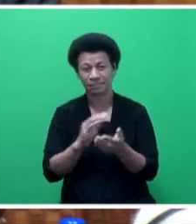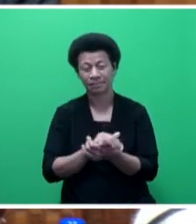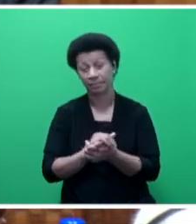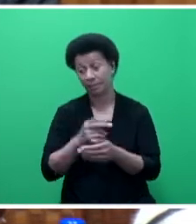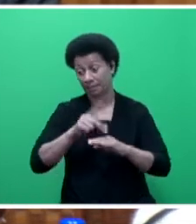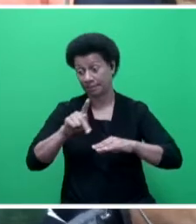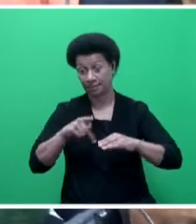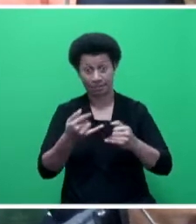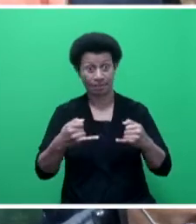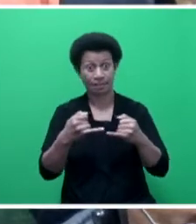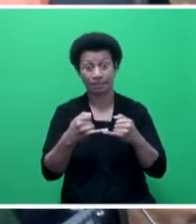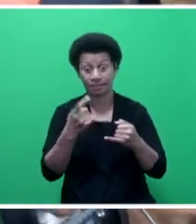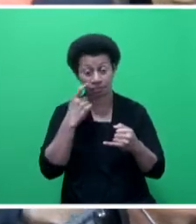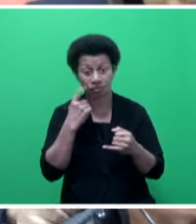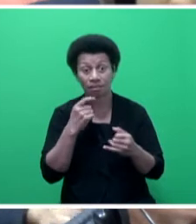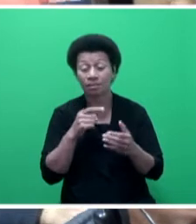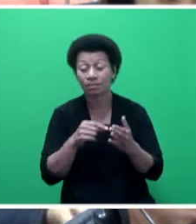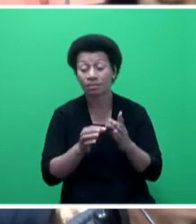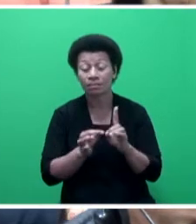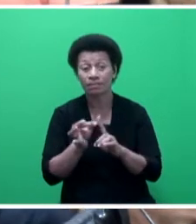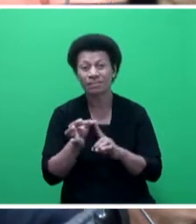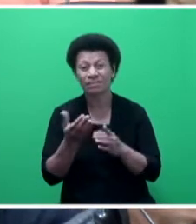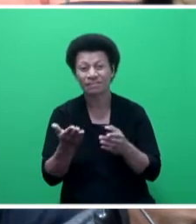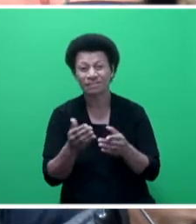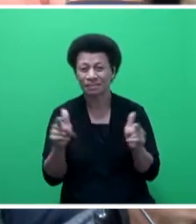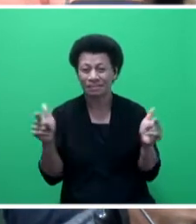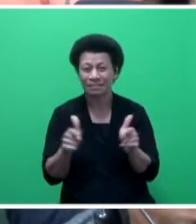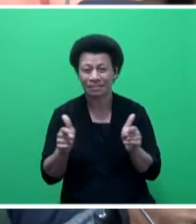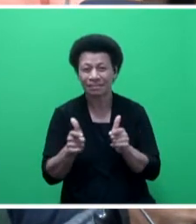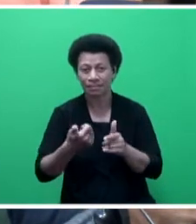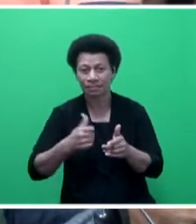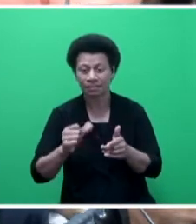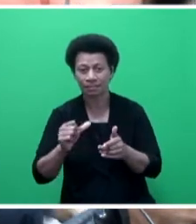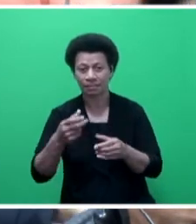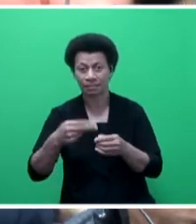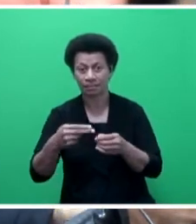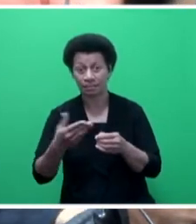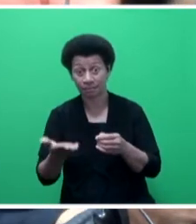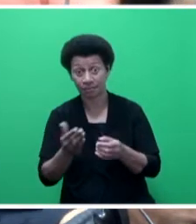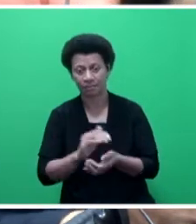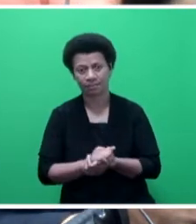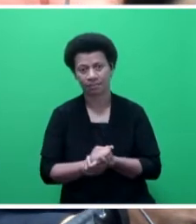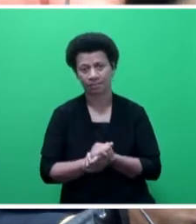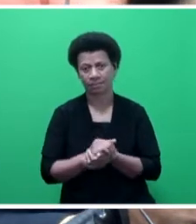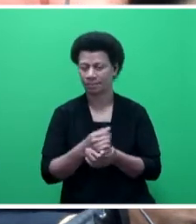for, which is imperative for securing the possibility for a safe future for Pacific Islands, Mr. Speaker, sir, will become an